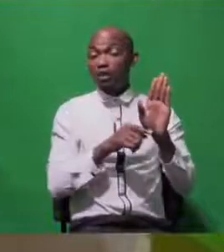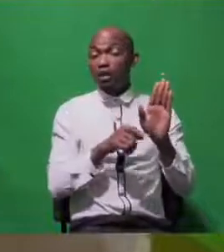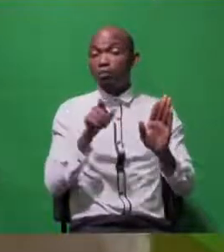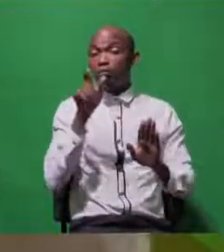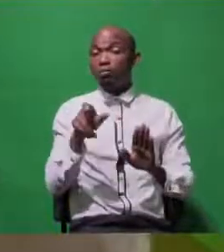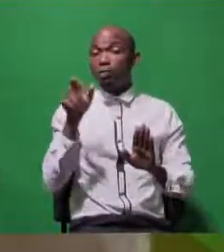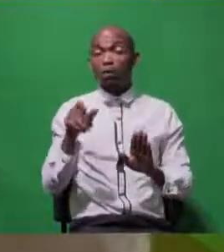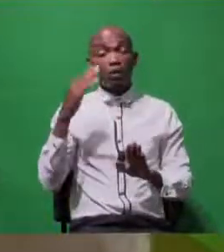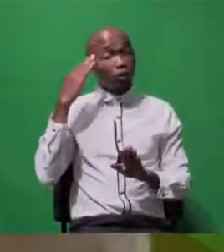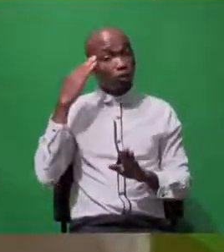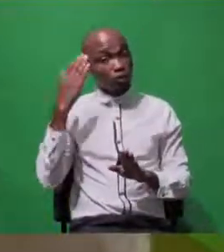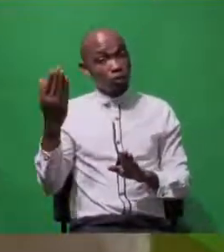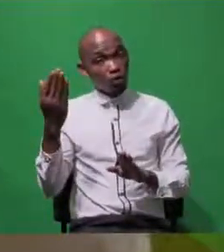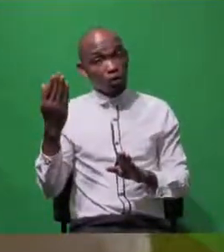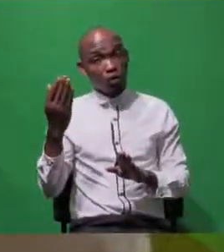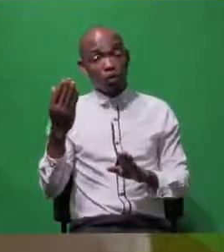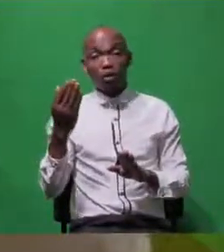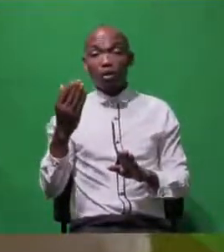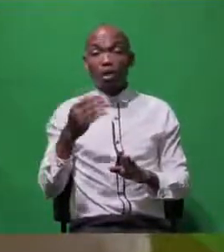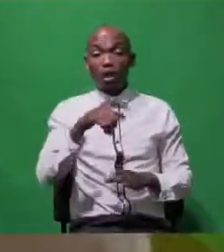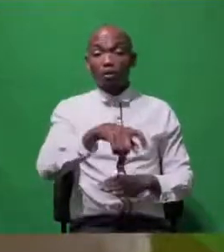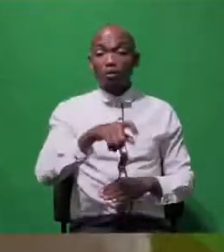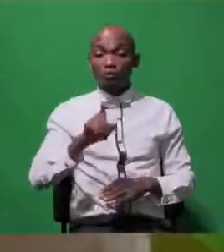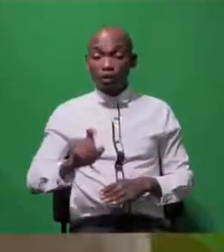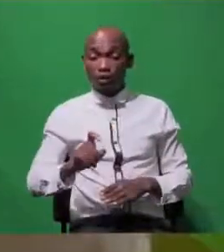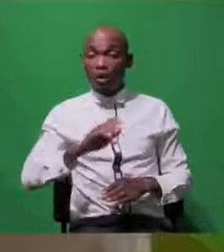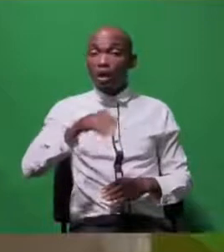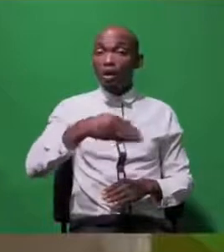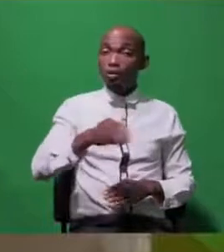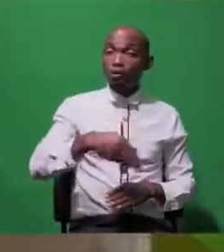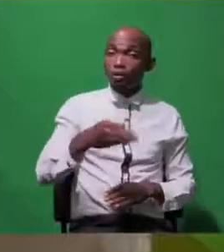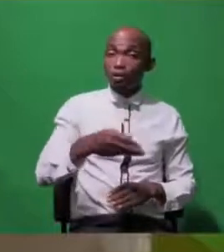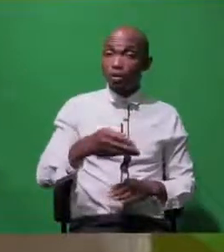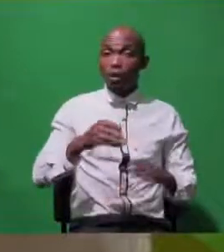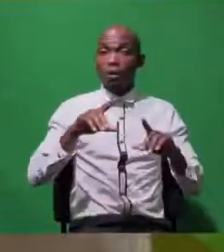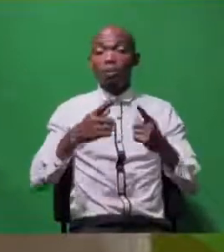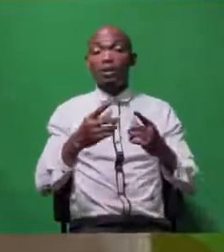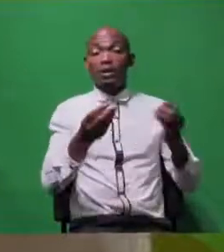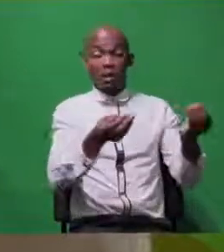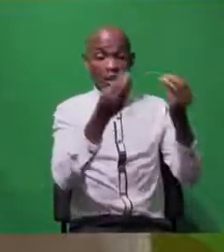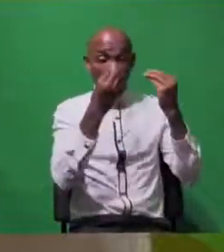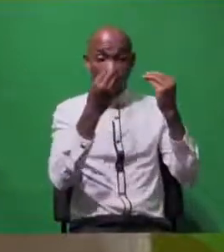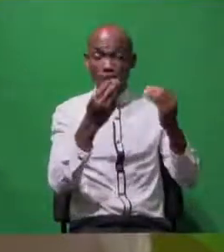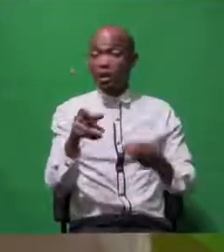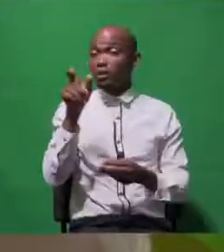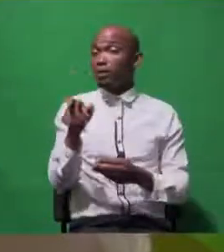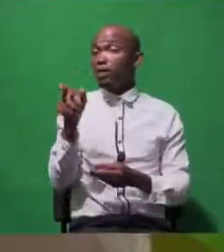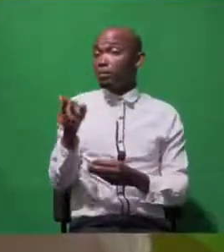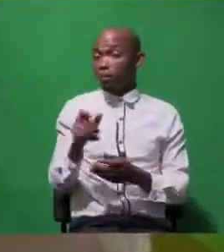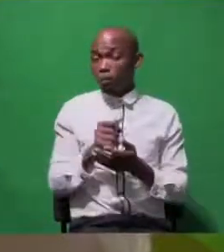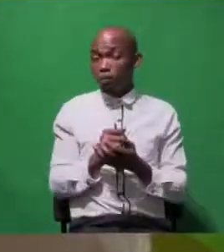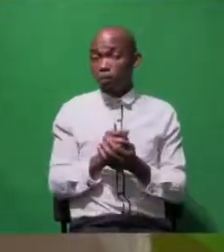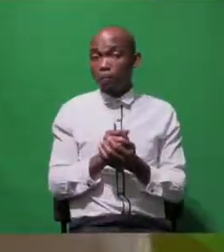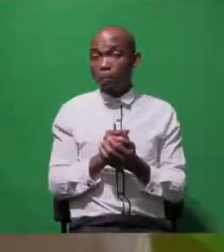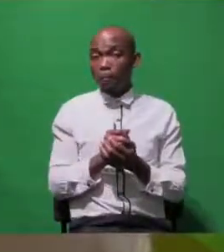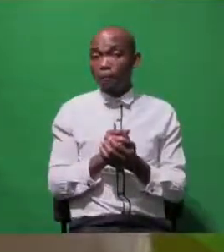to dig, do not know how to fish, do not know how to cook. But they are educated people. They are educated people.